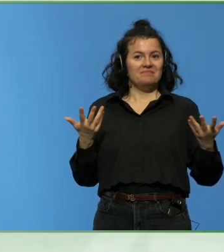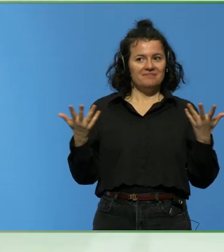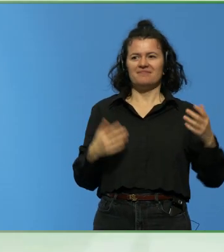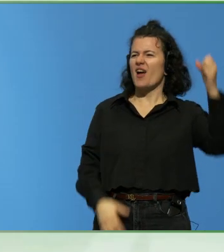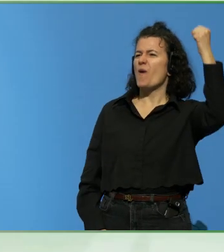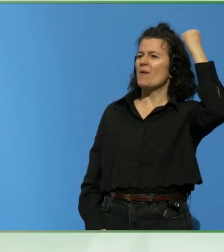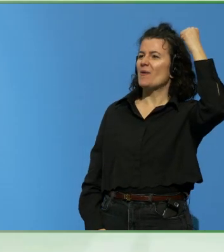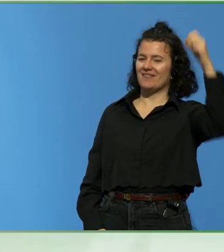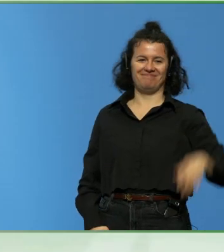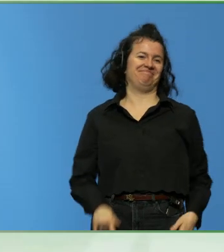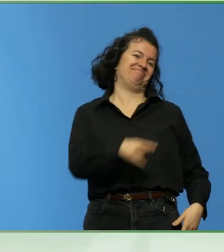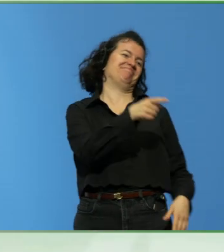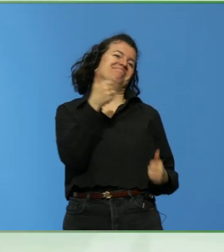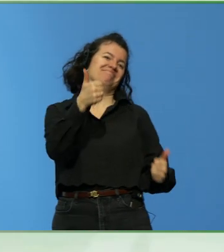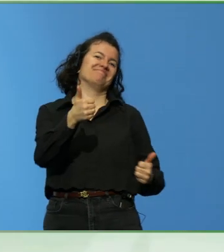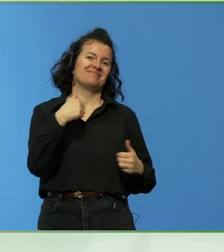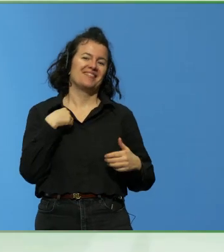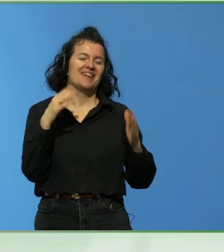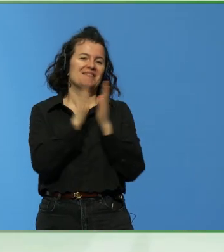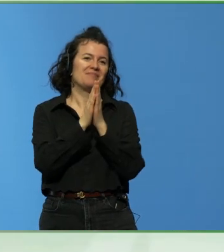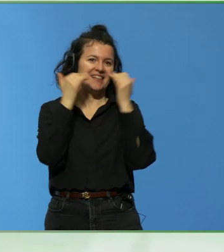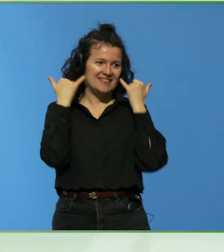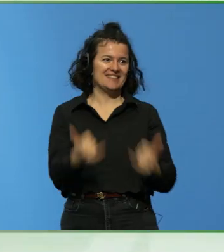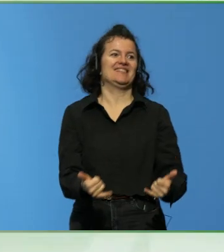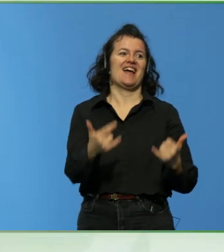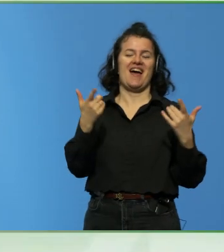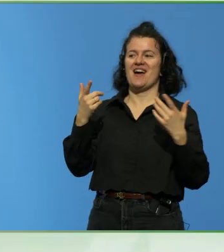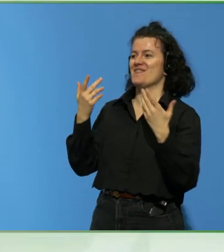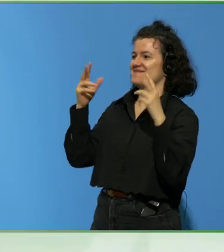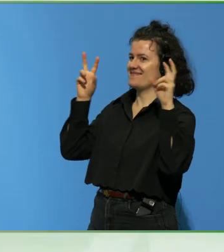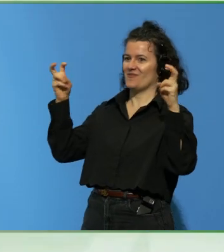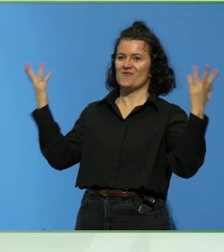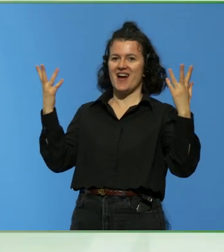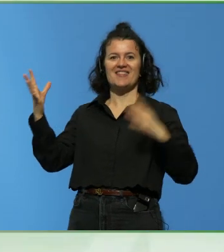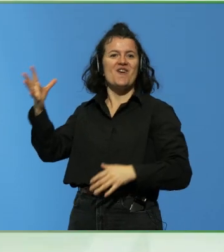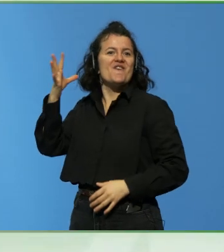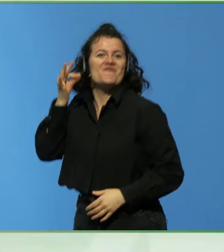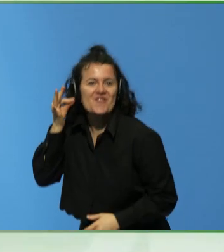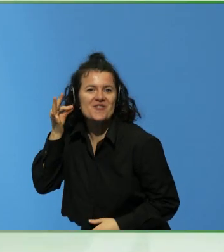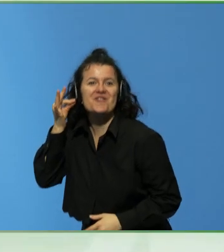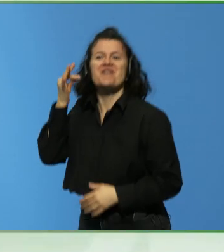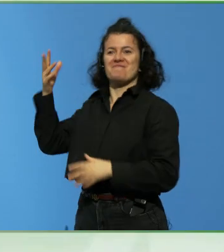Let's give a round of applause for a women-led panel. Woo!